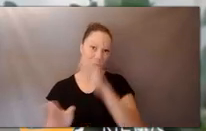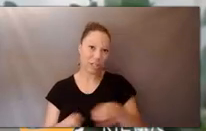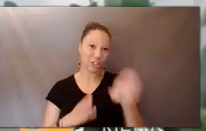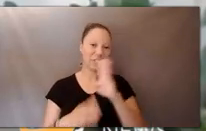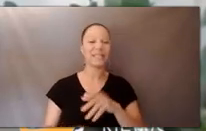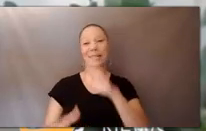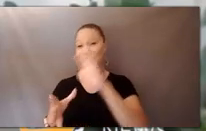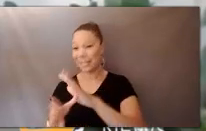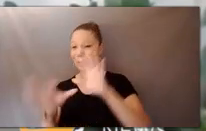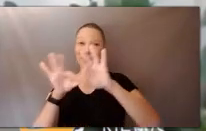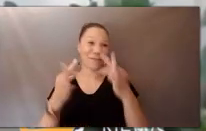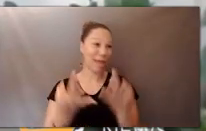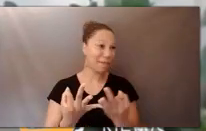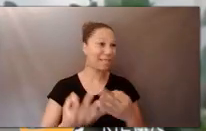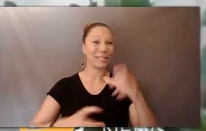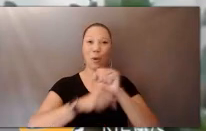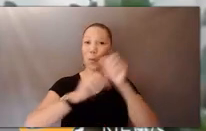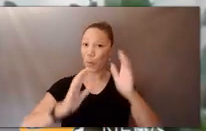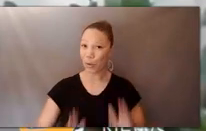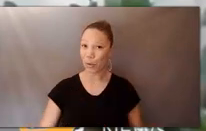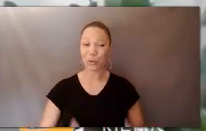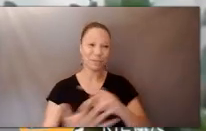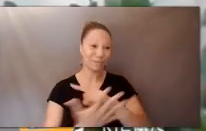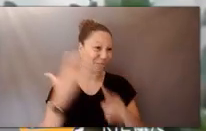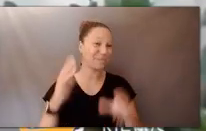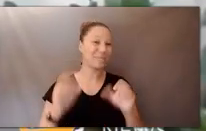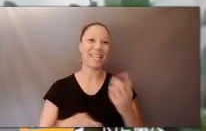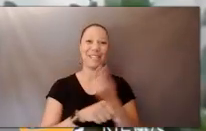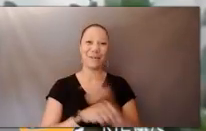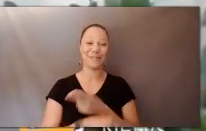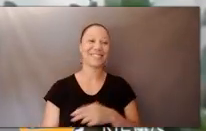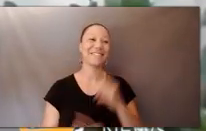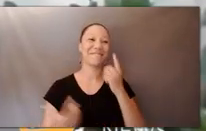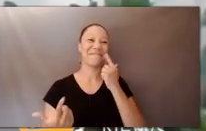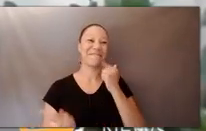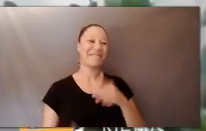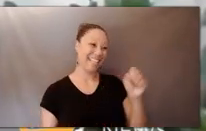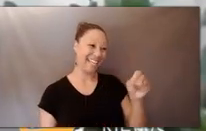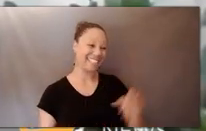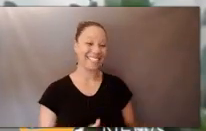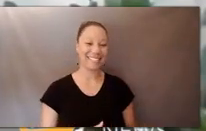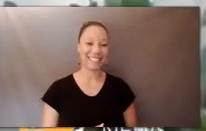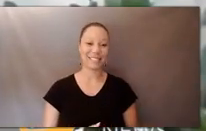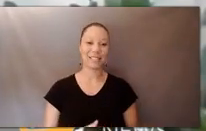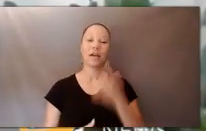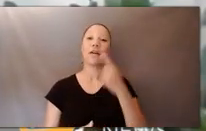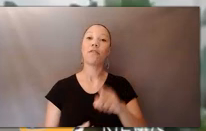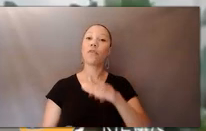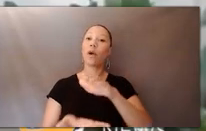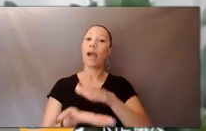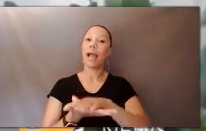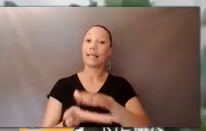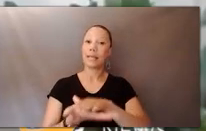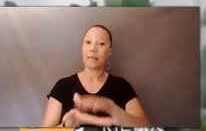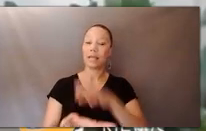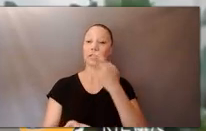but even their families and workers. Yes. So academically now, for a lot of our